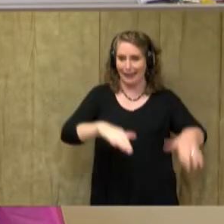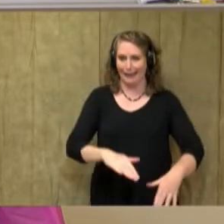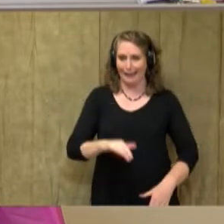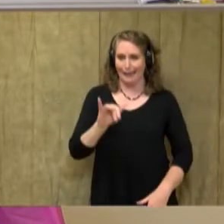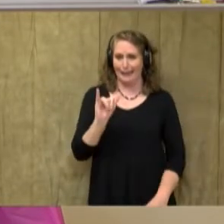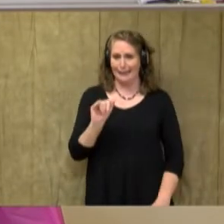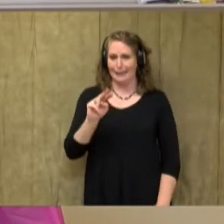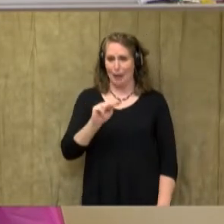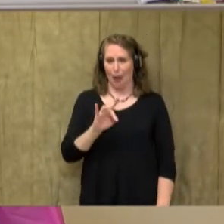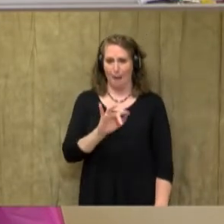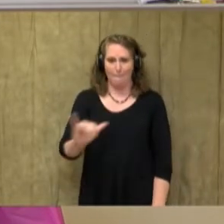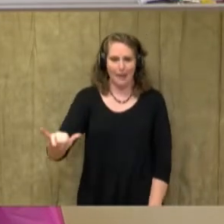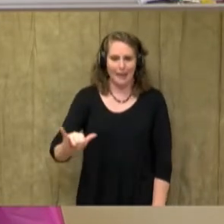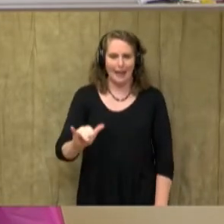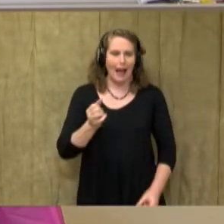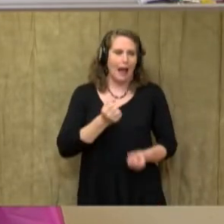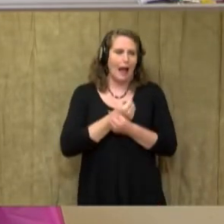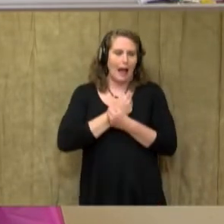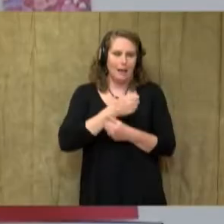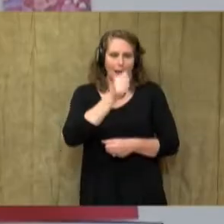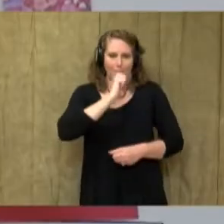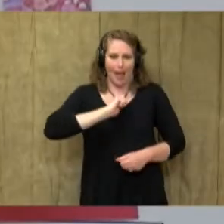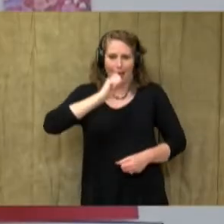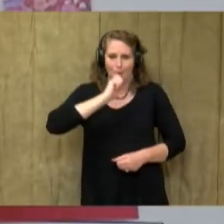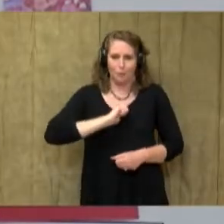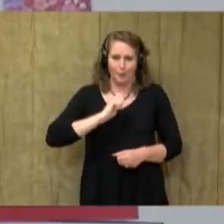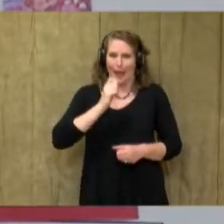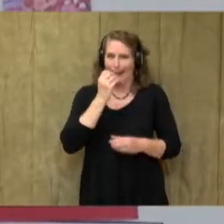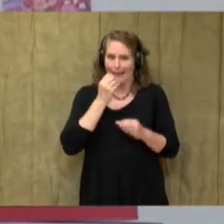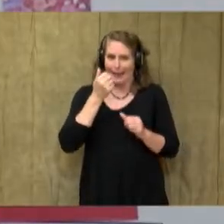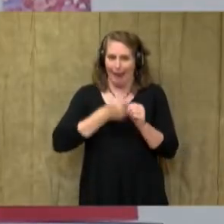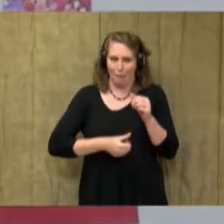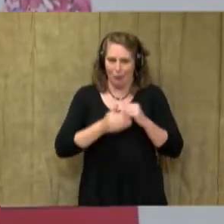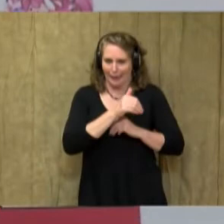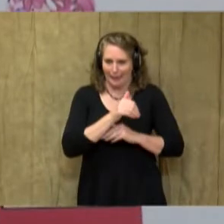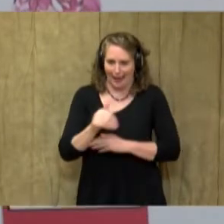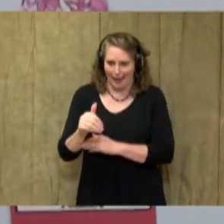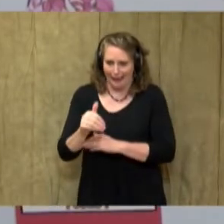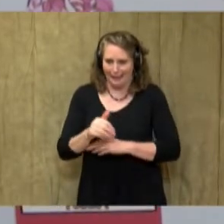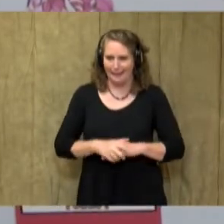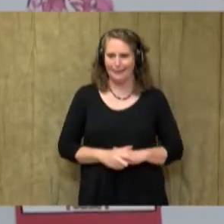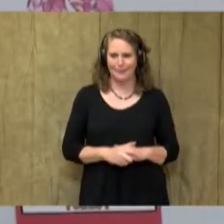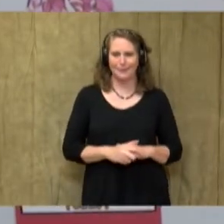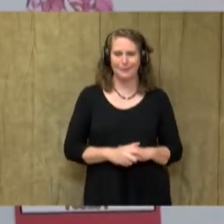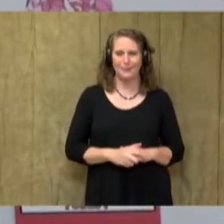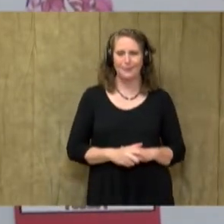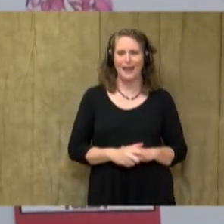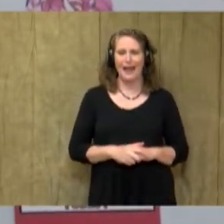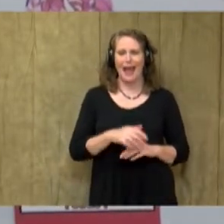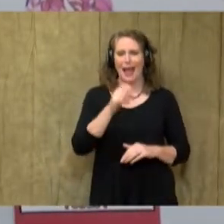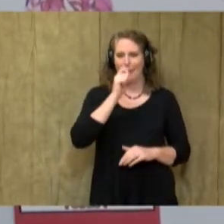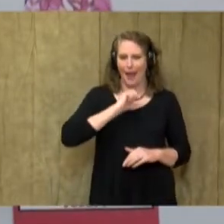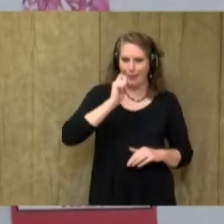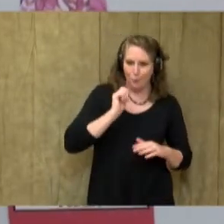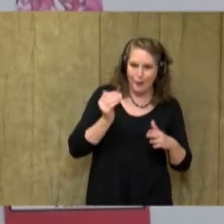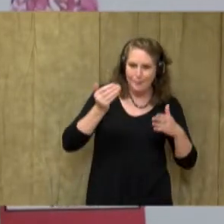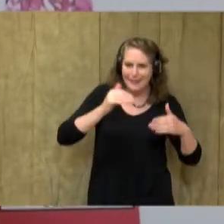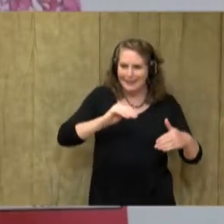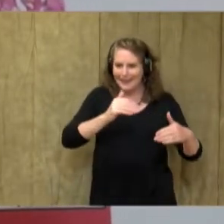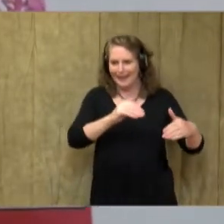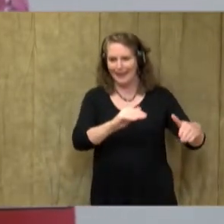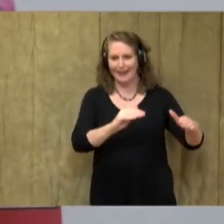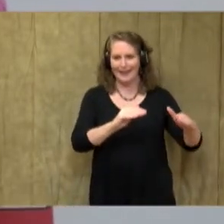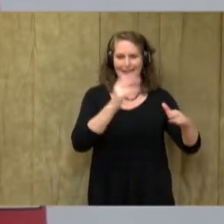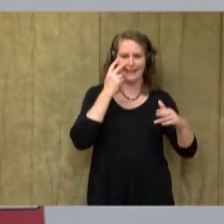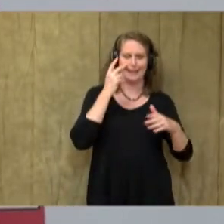Yummy. Miss Nolan eats ice cream almost every single night. Me too. All right, so let's see the ice cream sea.